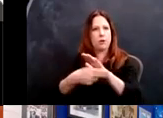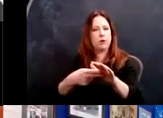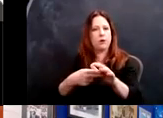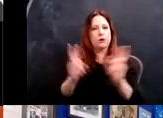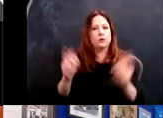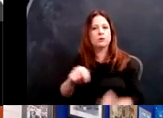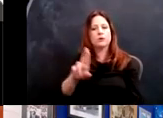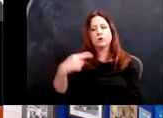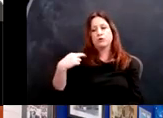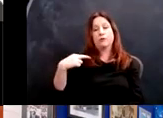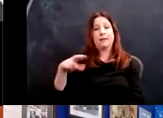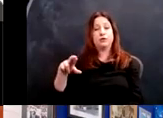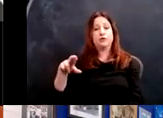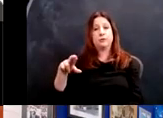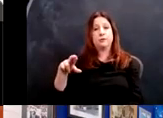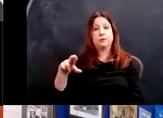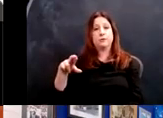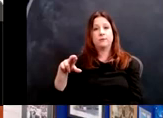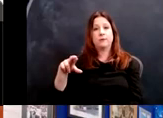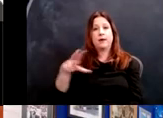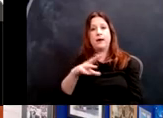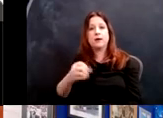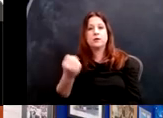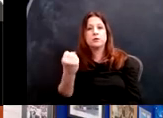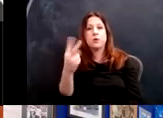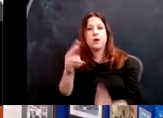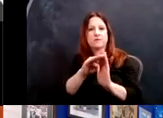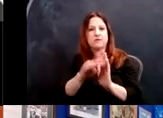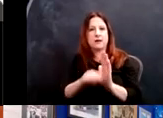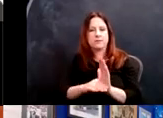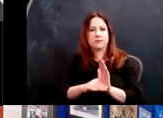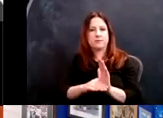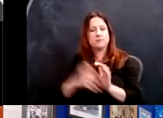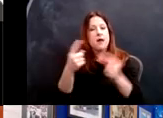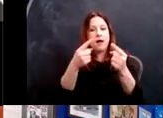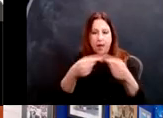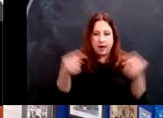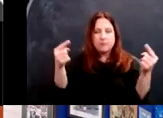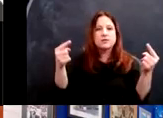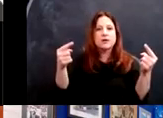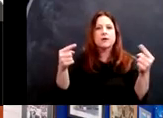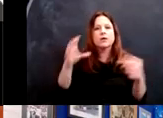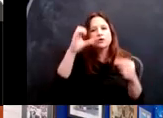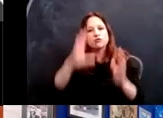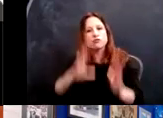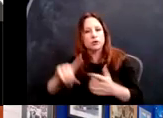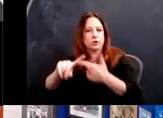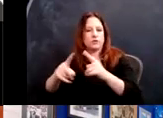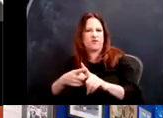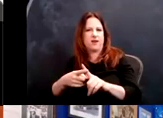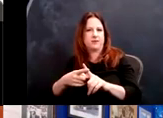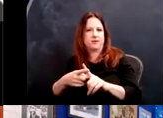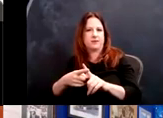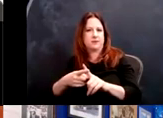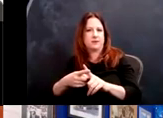Religion in 12 Steps, Adversaries, Strangers, or Friends. And I had a